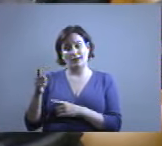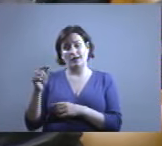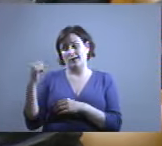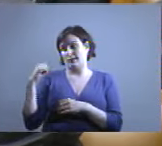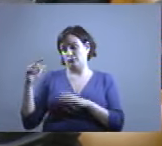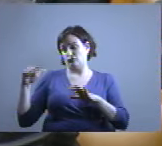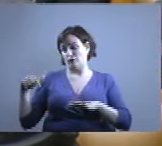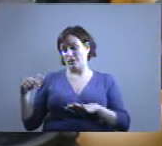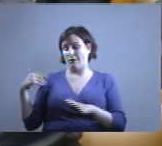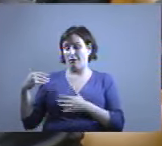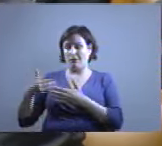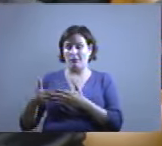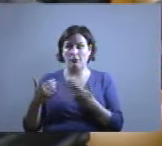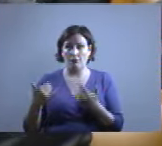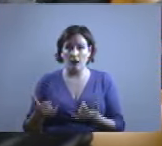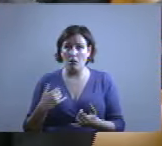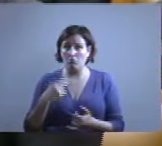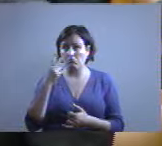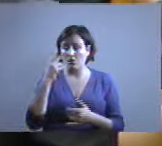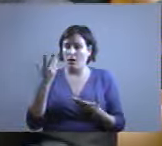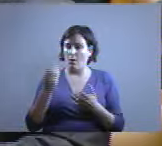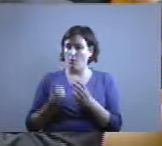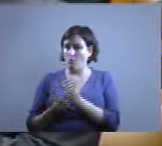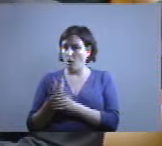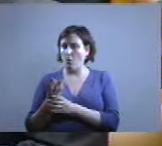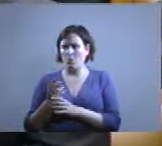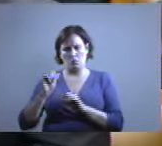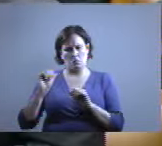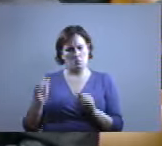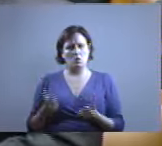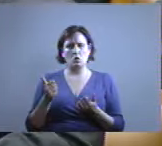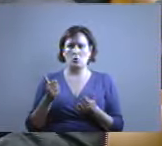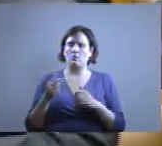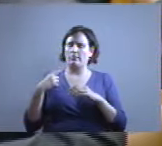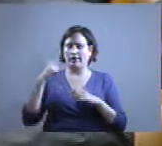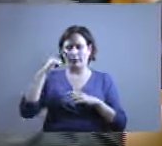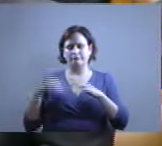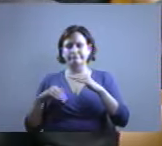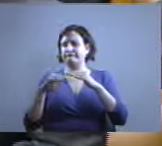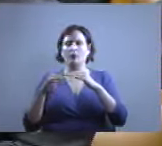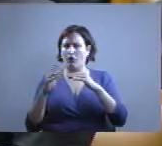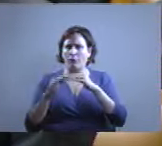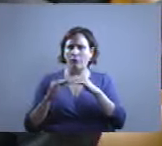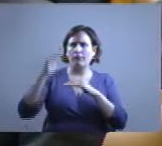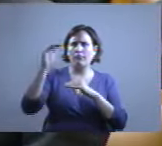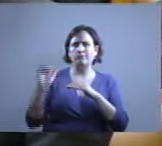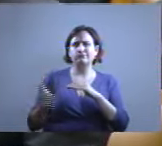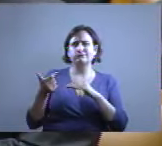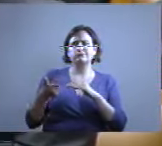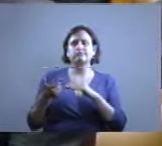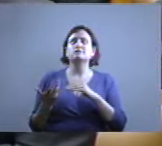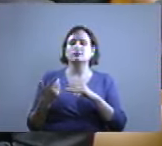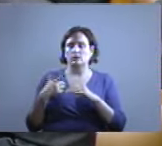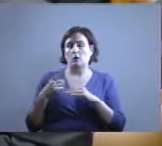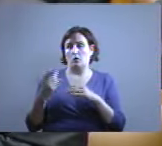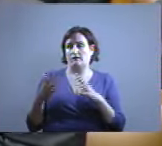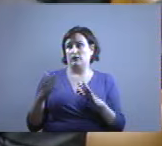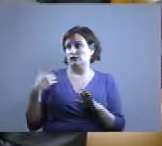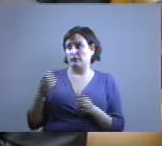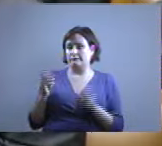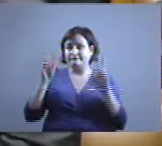just do the calculations, we've indeed exceeded the number of schools. Although we might have formally, in terms of ceremony, delivered